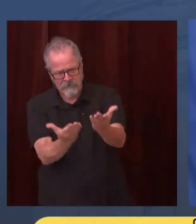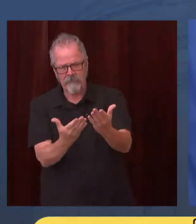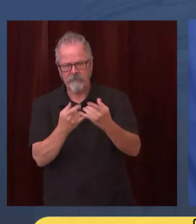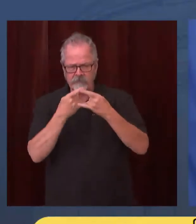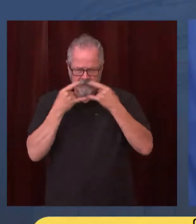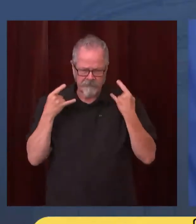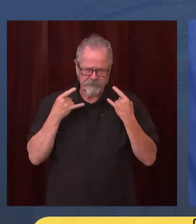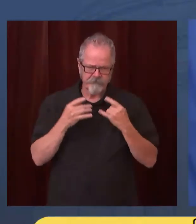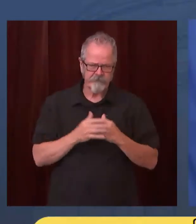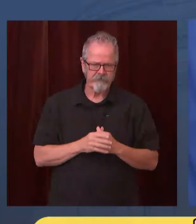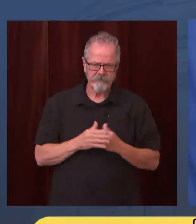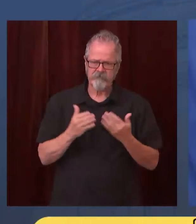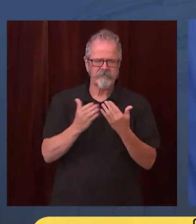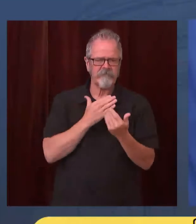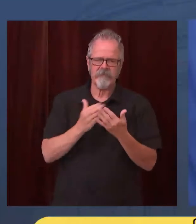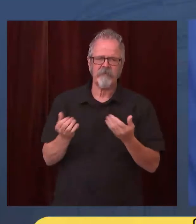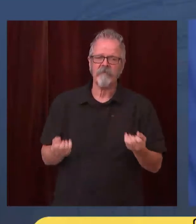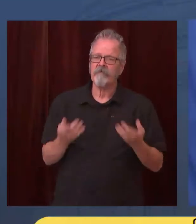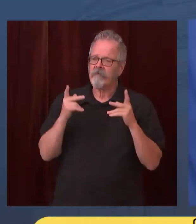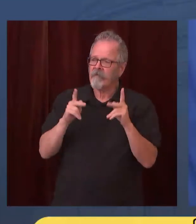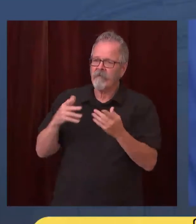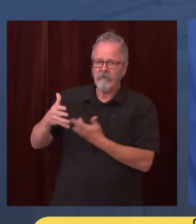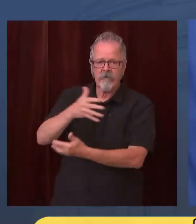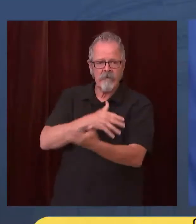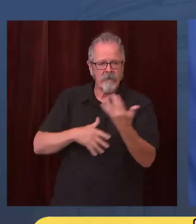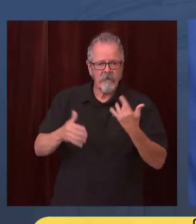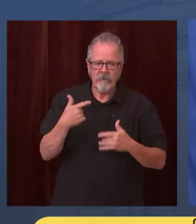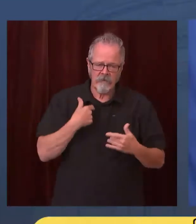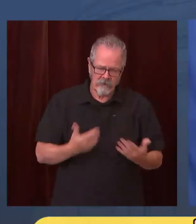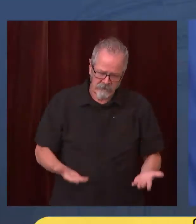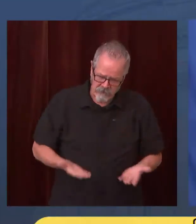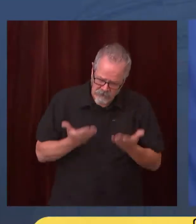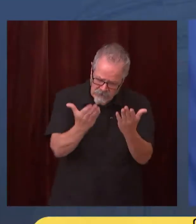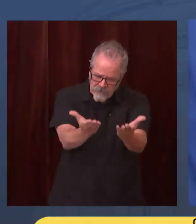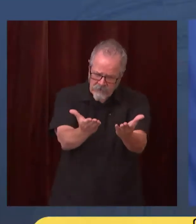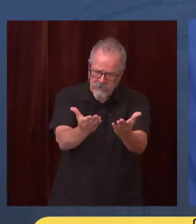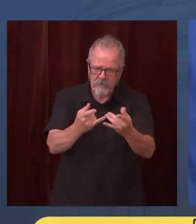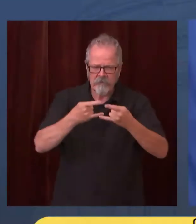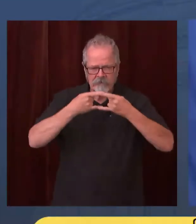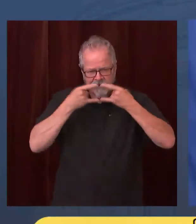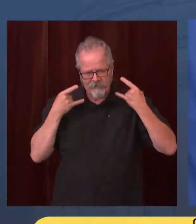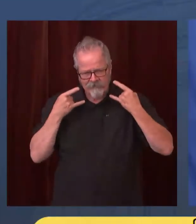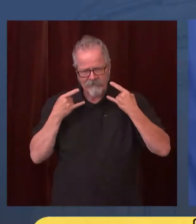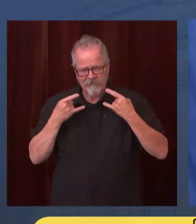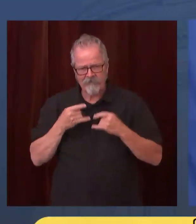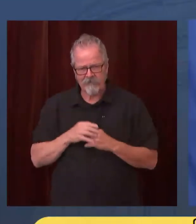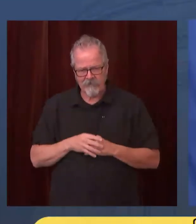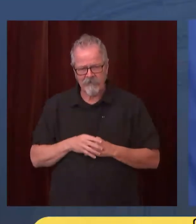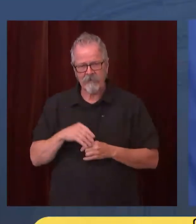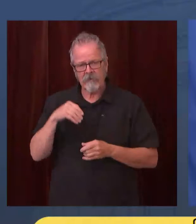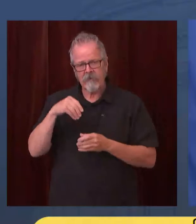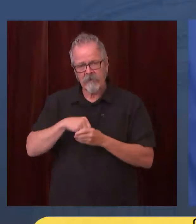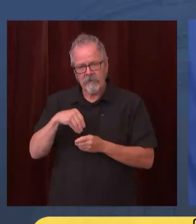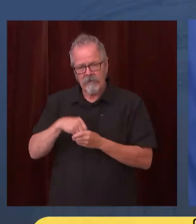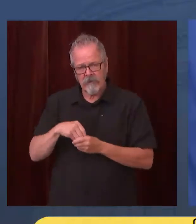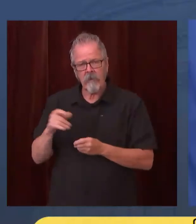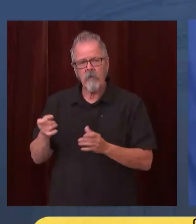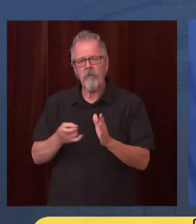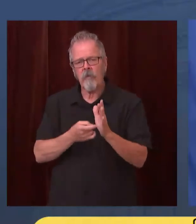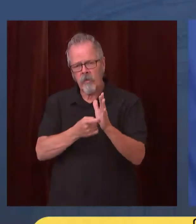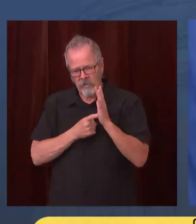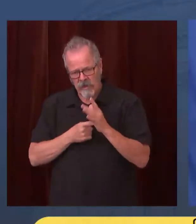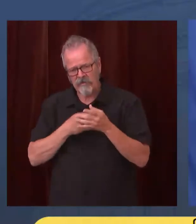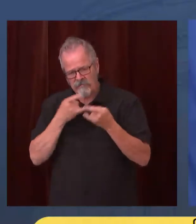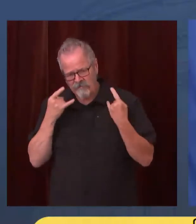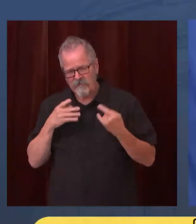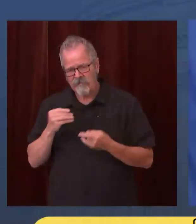Masking in public indoor settings is absolutely critical, we know that, but also masking in outdoor settings, especially around other